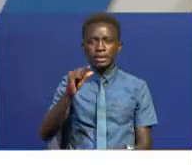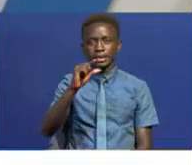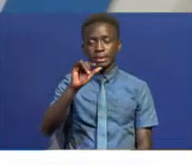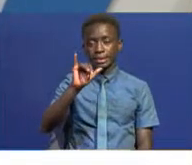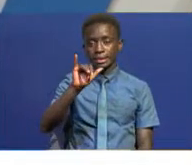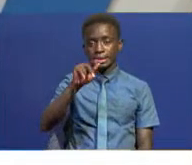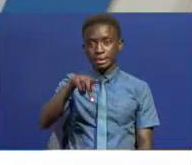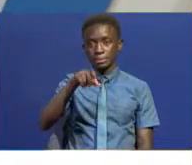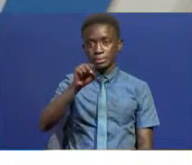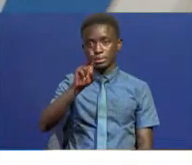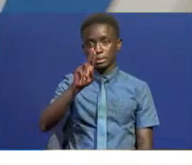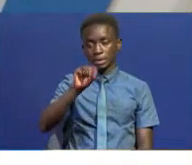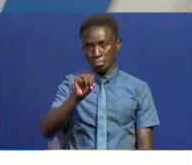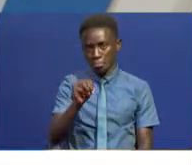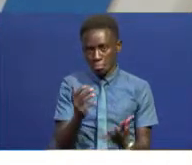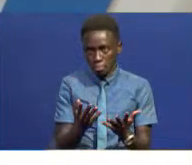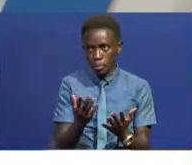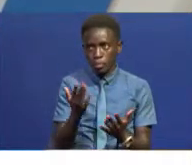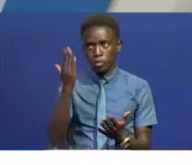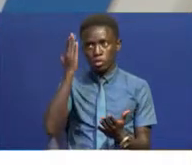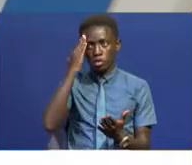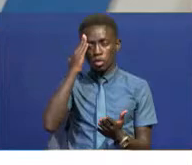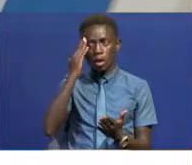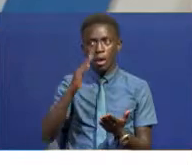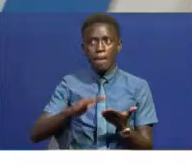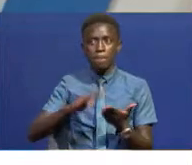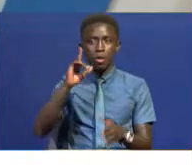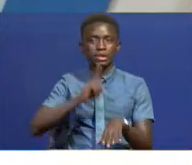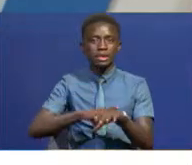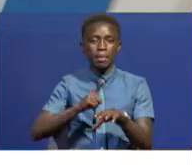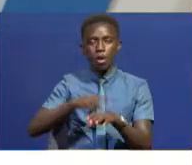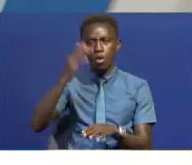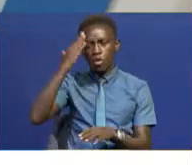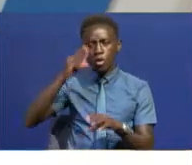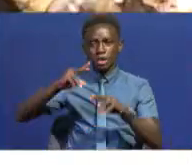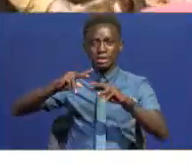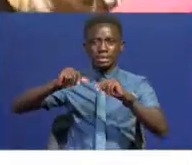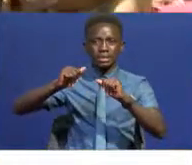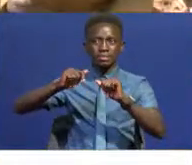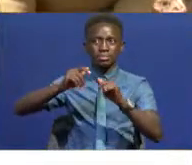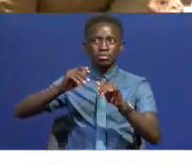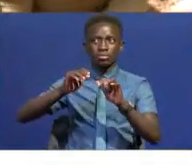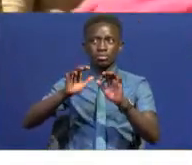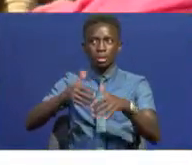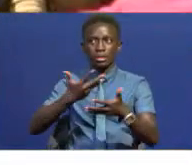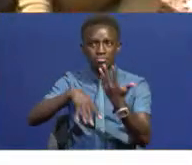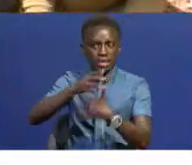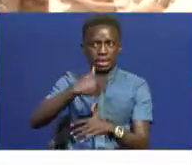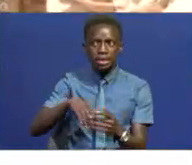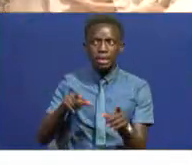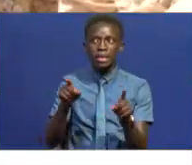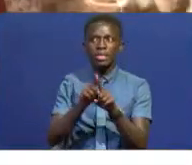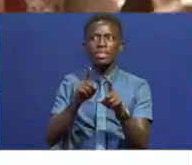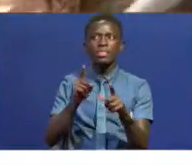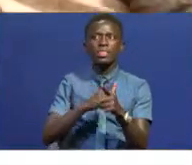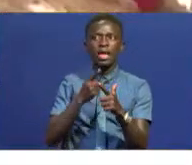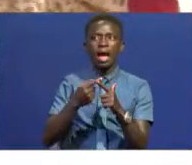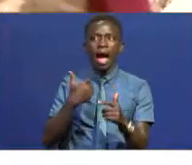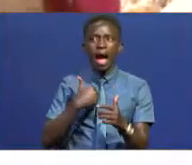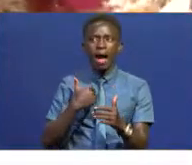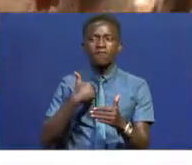we are doing clinker or cement, we use industrial minerals. Then we have construction